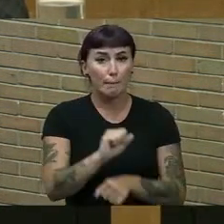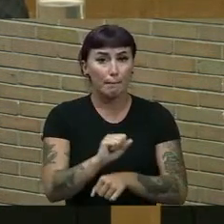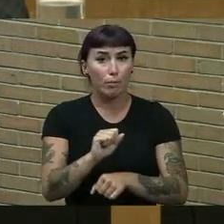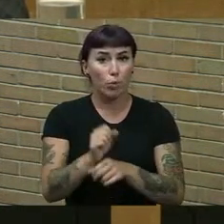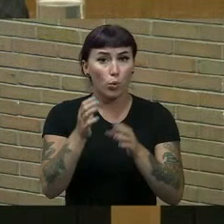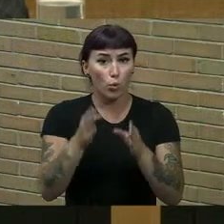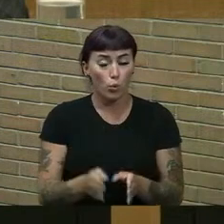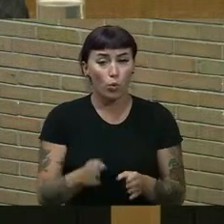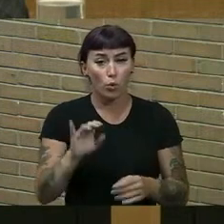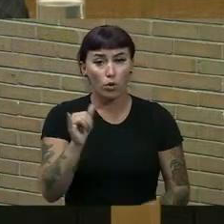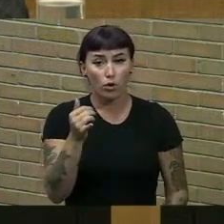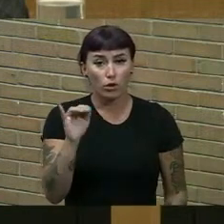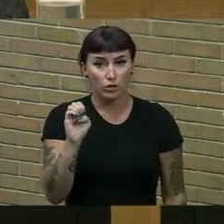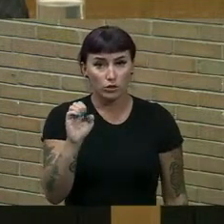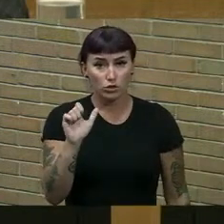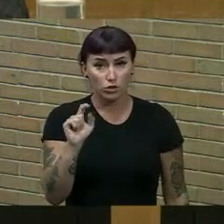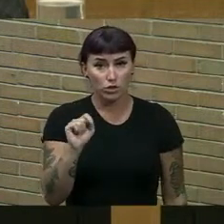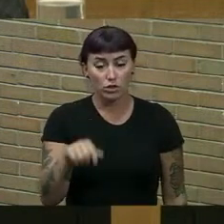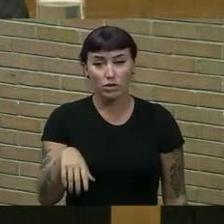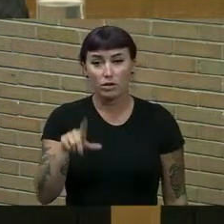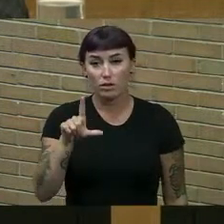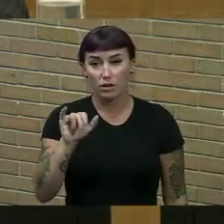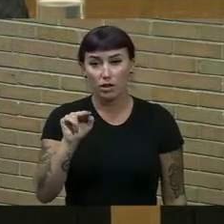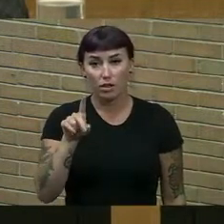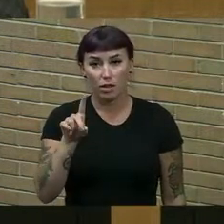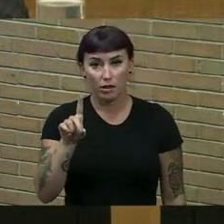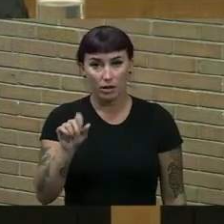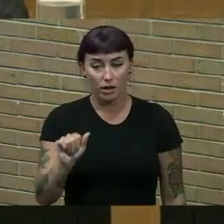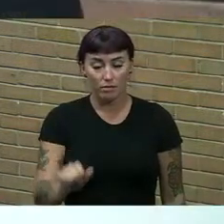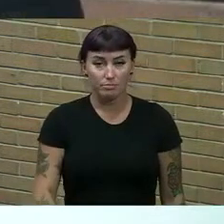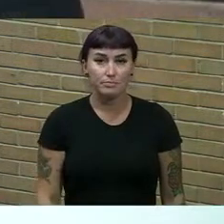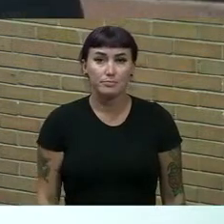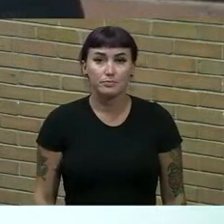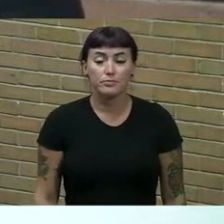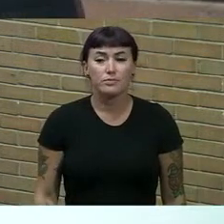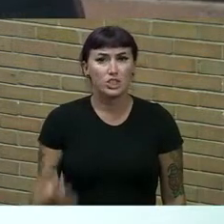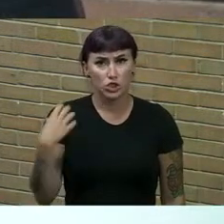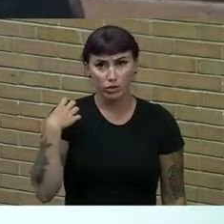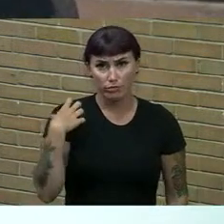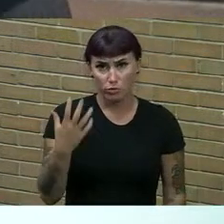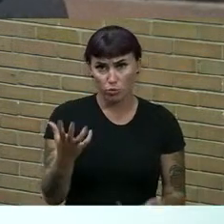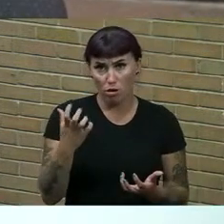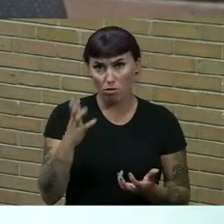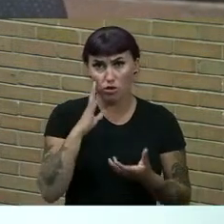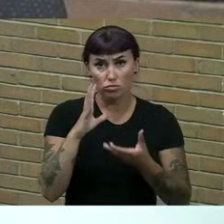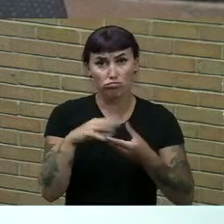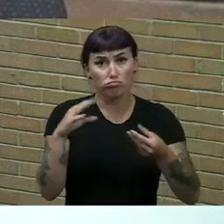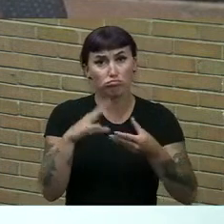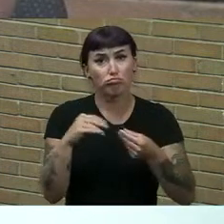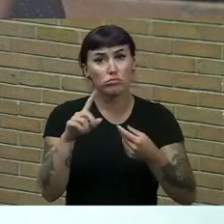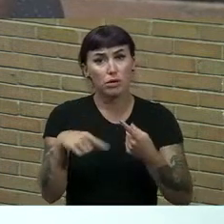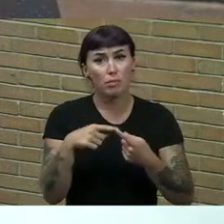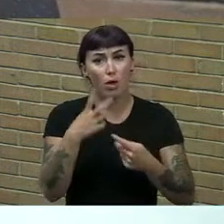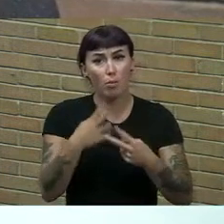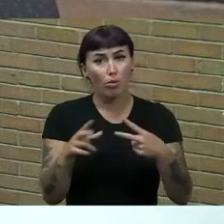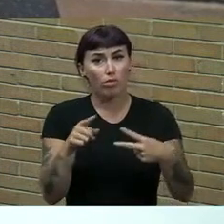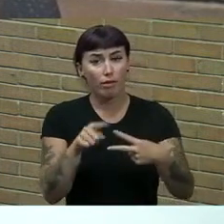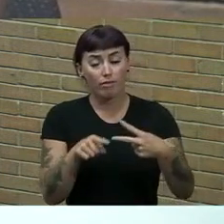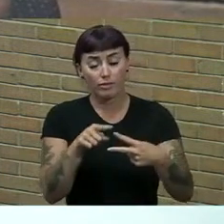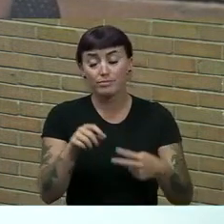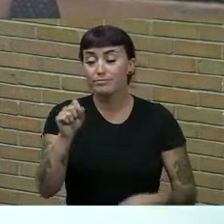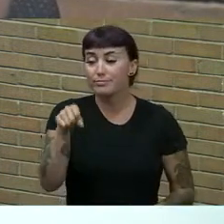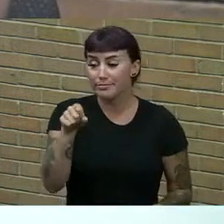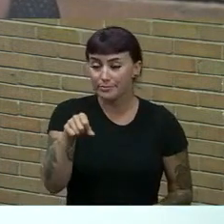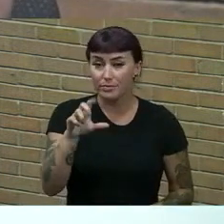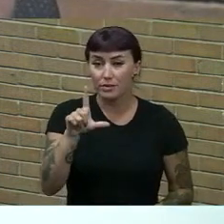employees, James Tombiolo and Linda DeJohn. Chief, do you want to say a few words about both of them? Yeah, it was